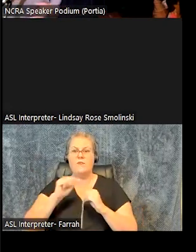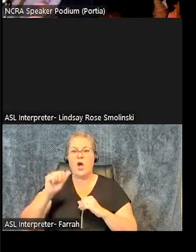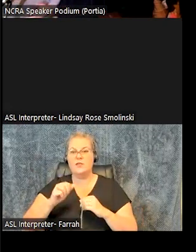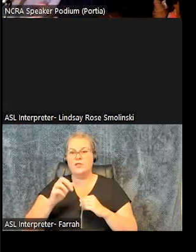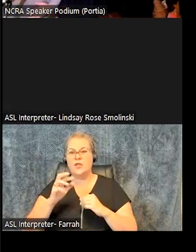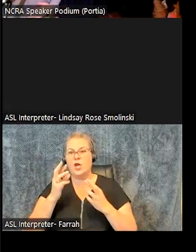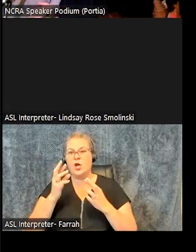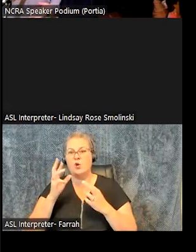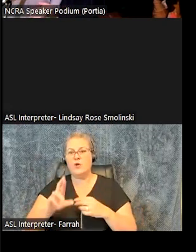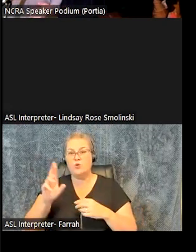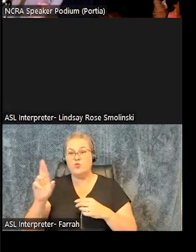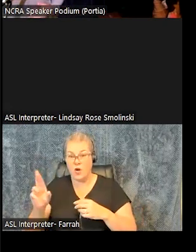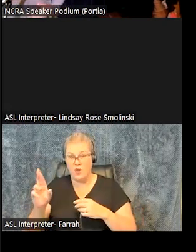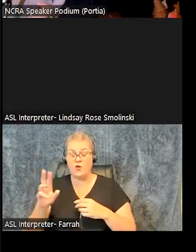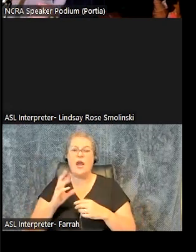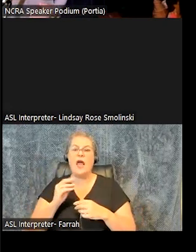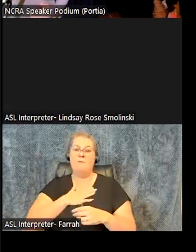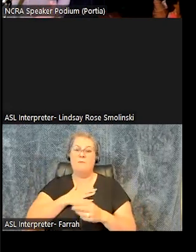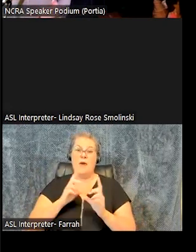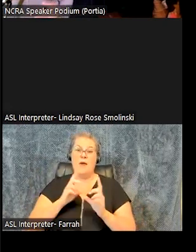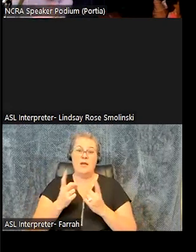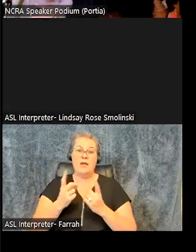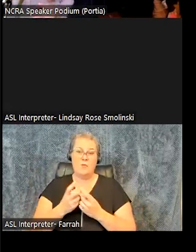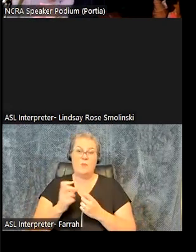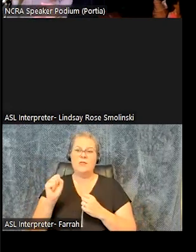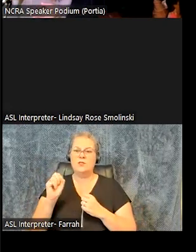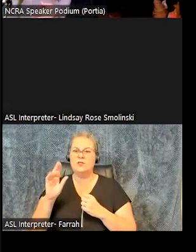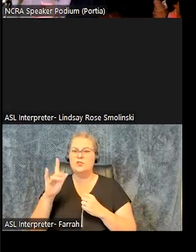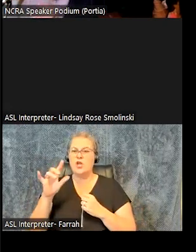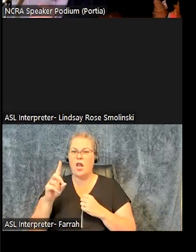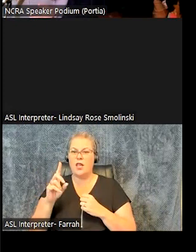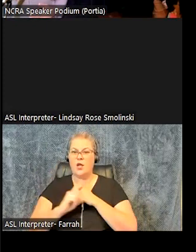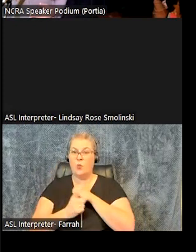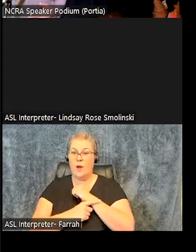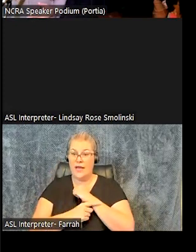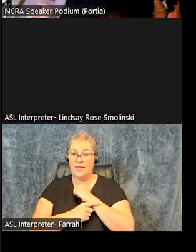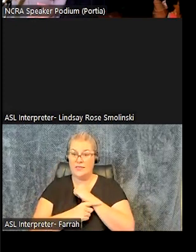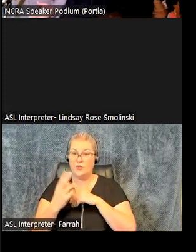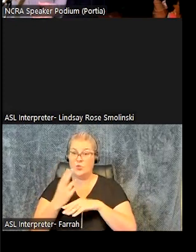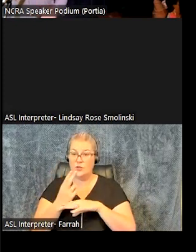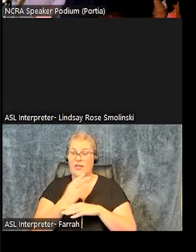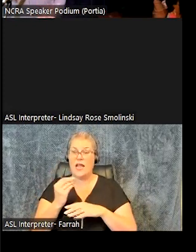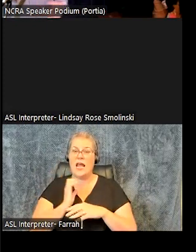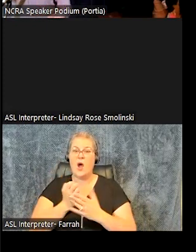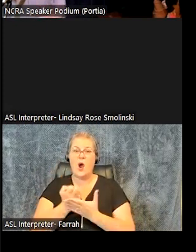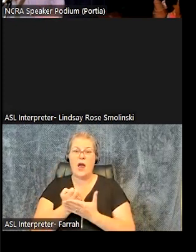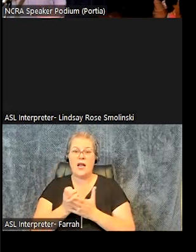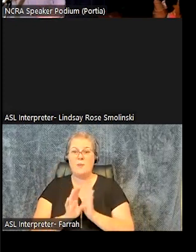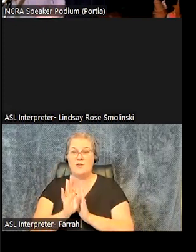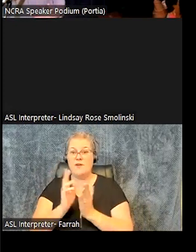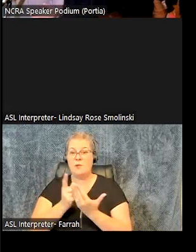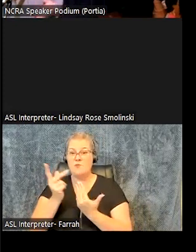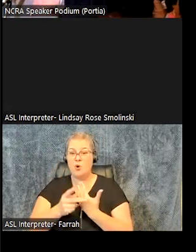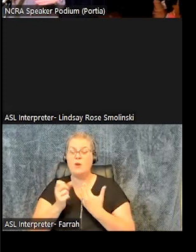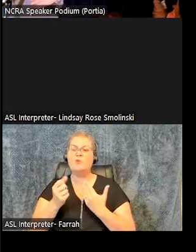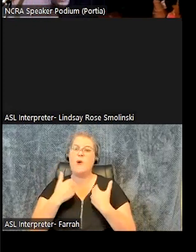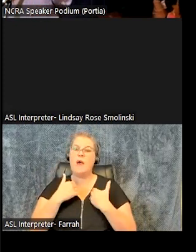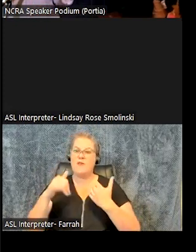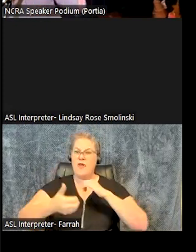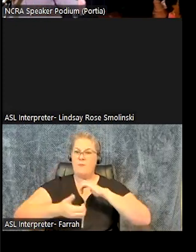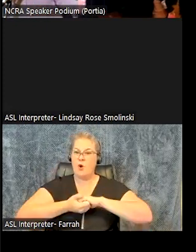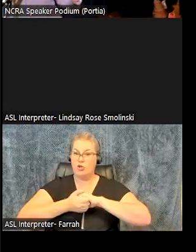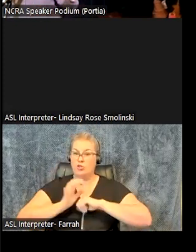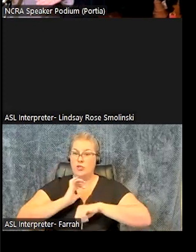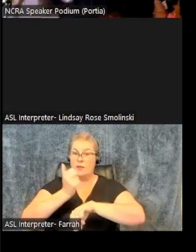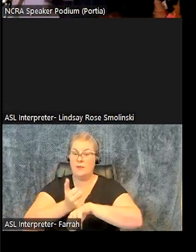is the department I work in, our solid waste utility, as well as our economic development program. And so having that partnership in place really does